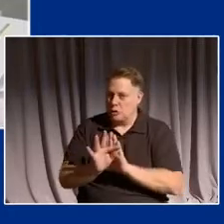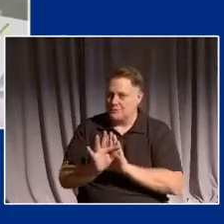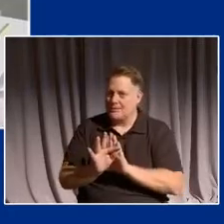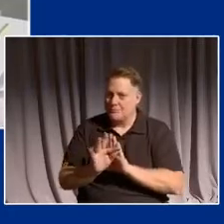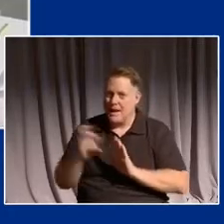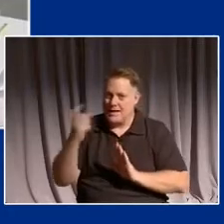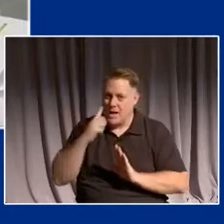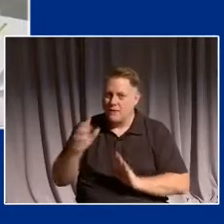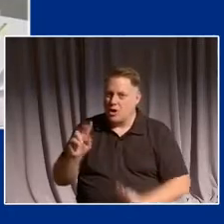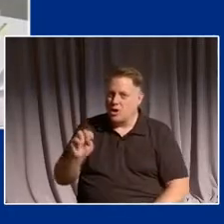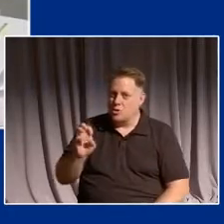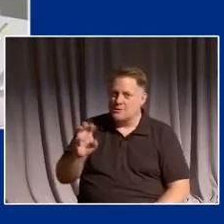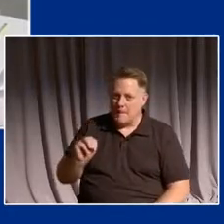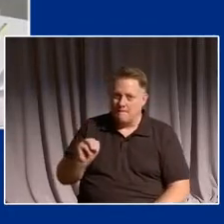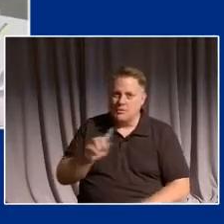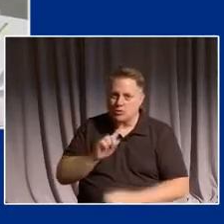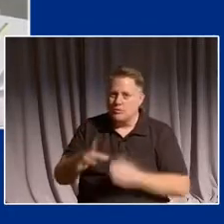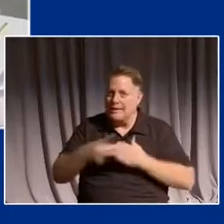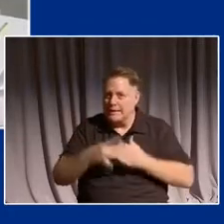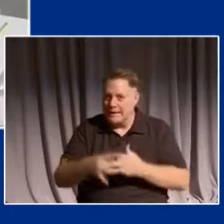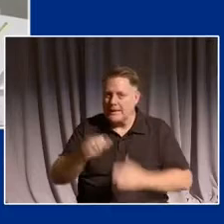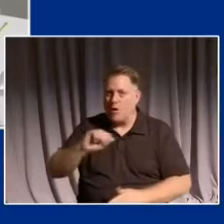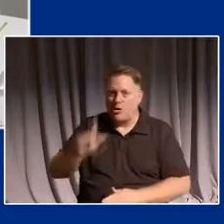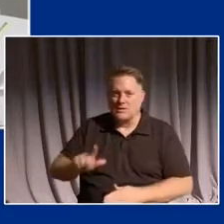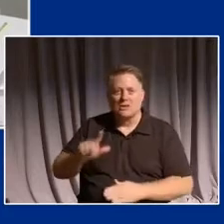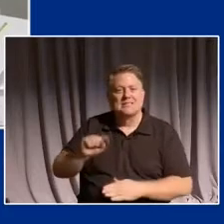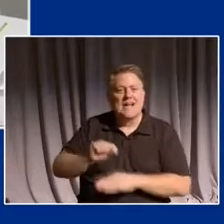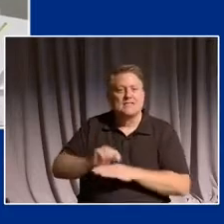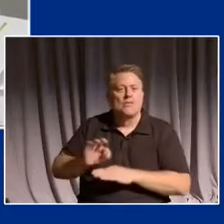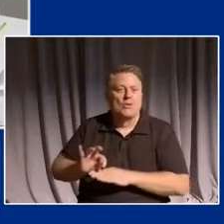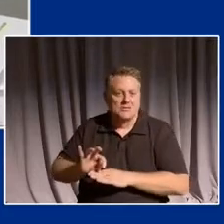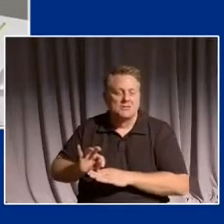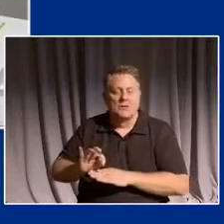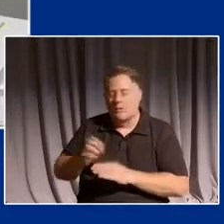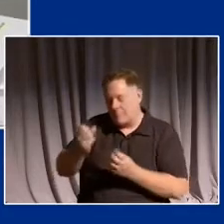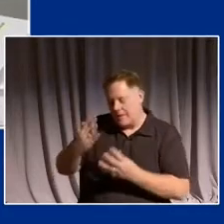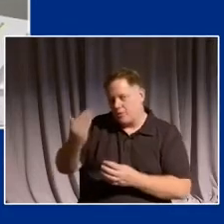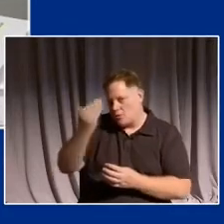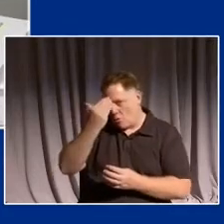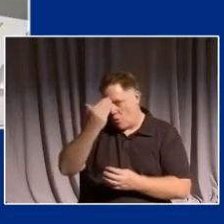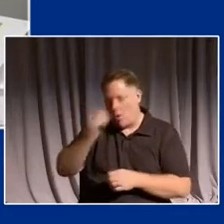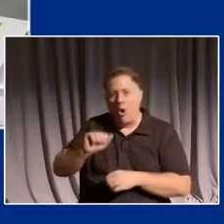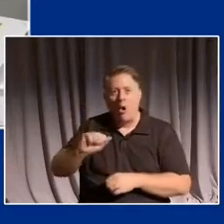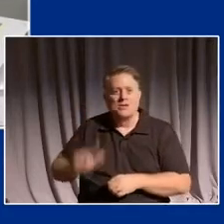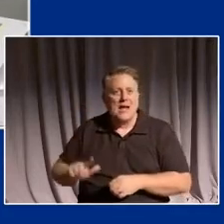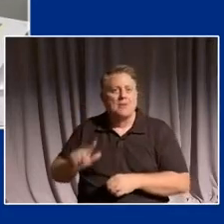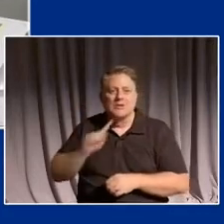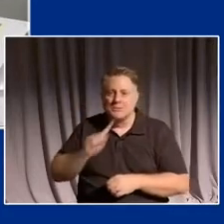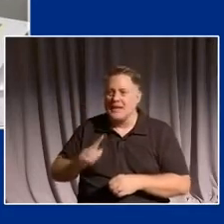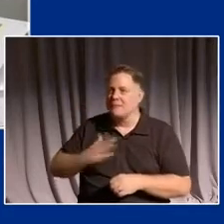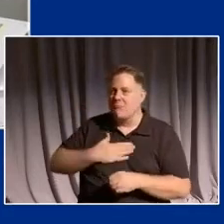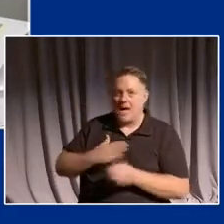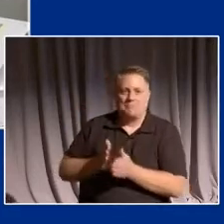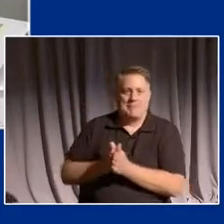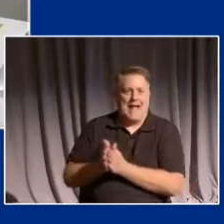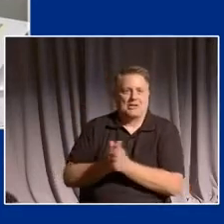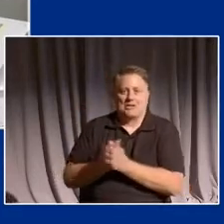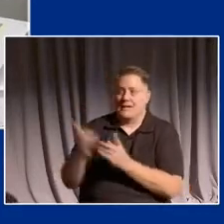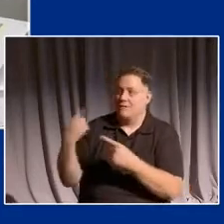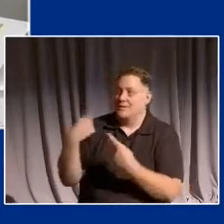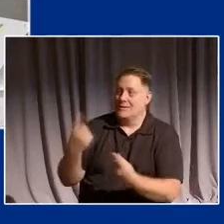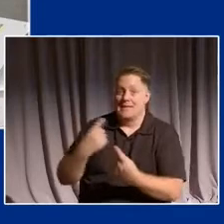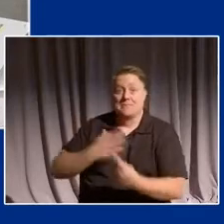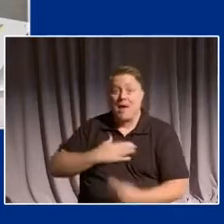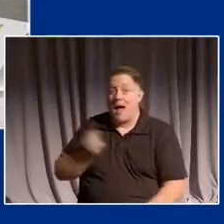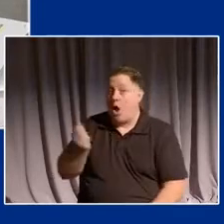by Governor Newsom to lead the Alzheimer's Task Force. As many of you know, Alzheimer's has been my passion ever since